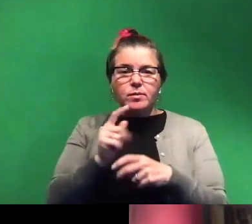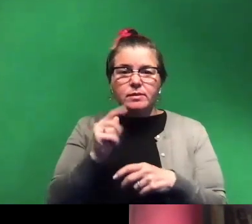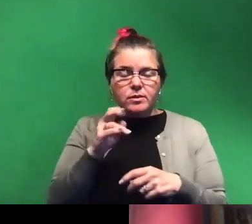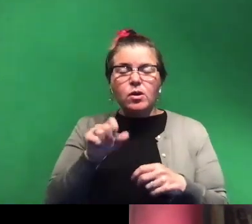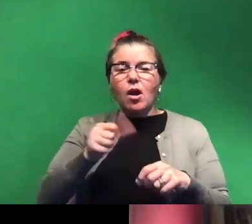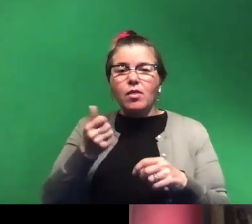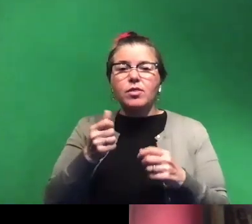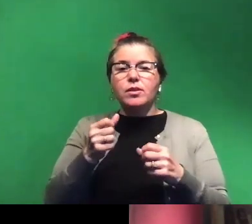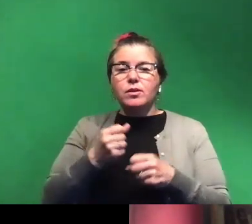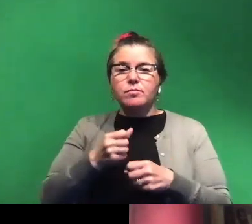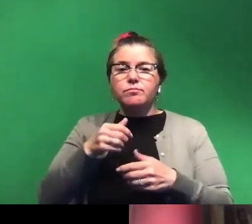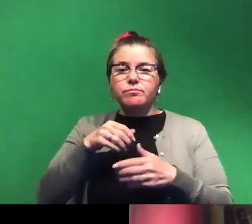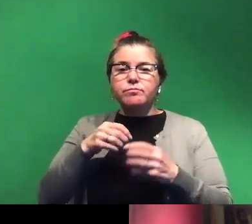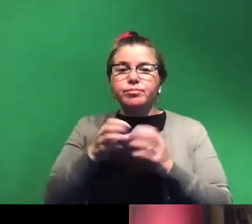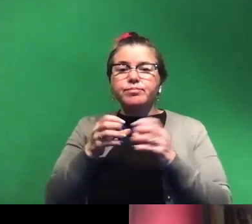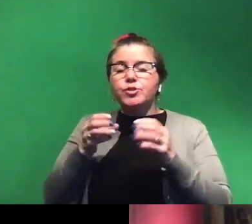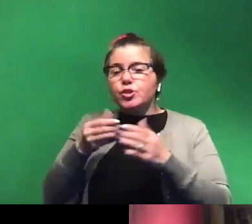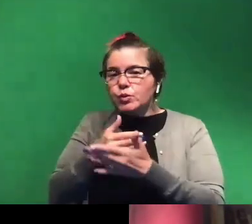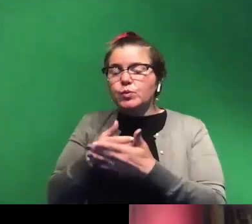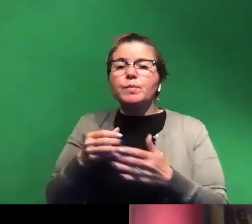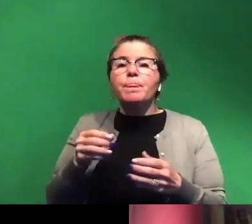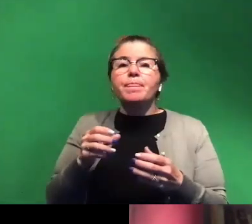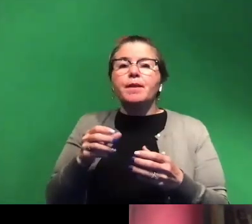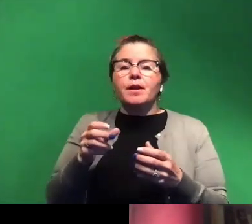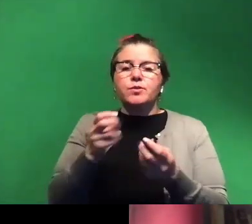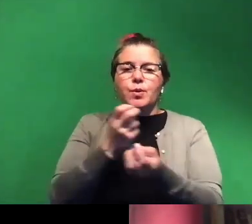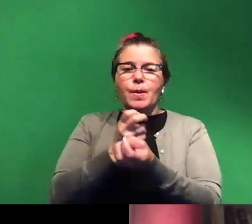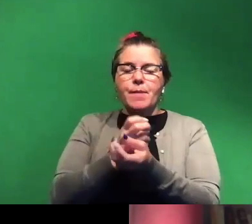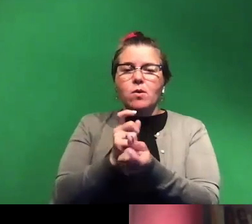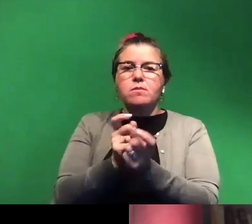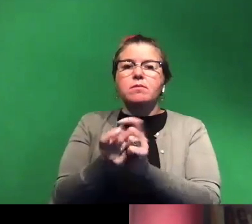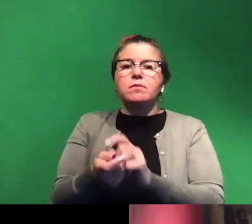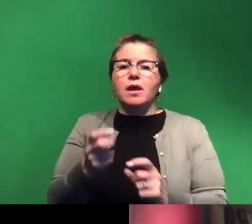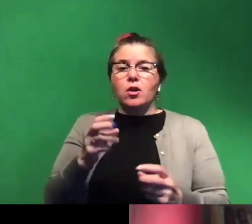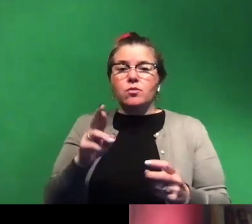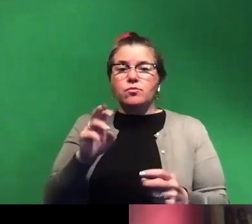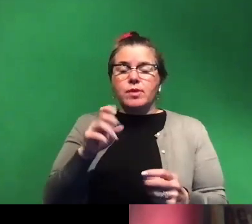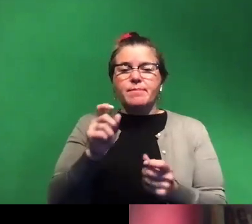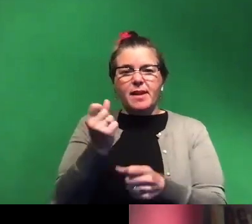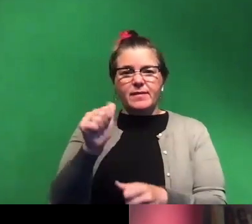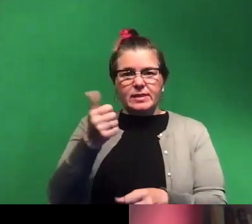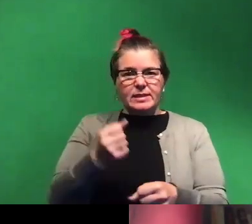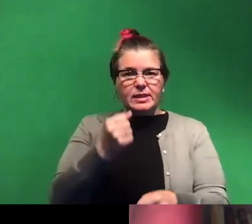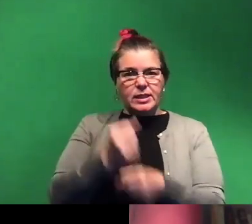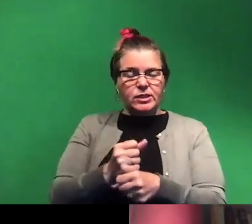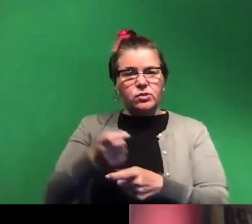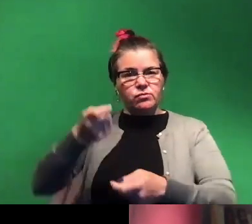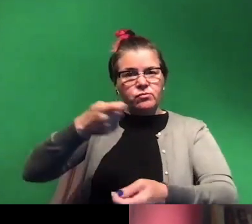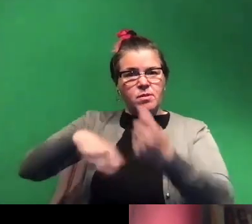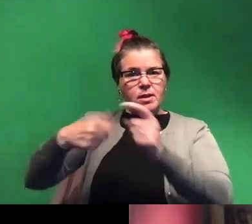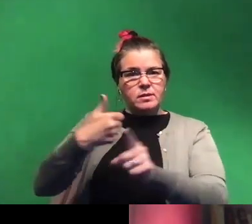sporting out new bone tissue. And your bones turn over. Like some of our bones, like our rib bones, about every 10 years, it basically replaces